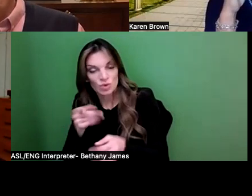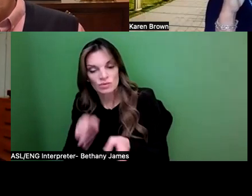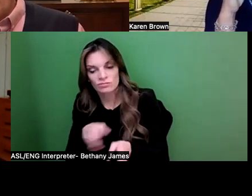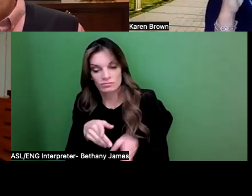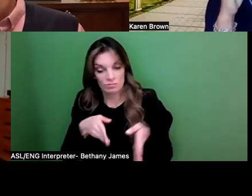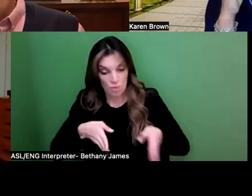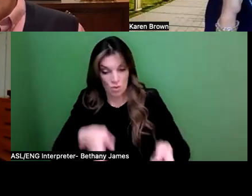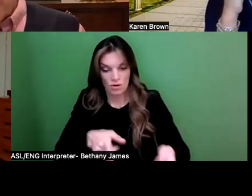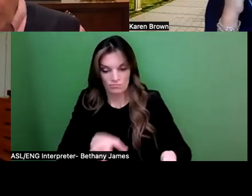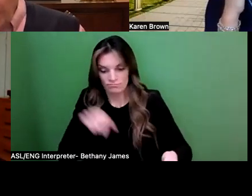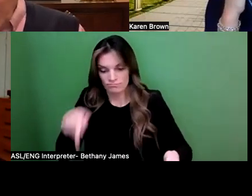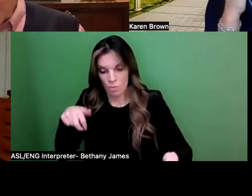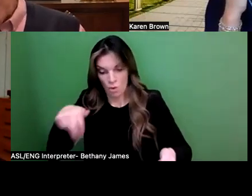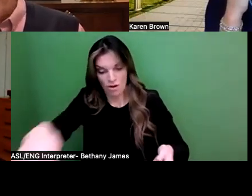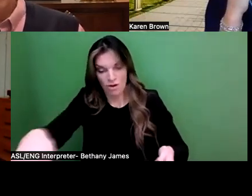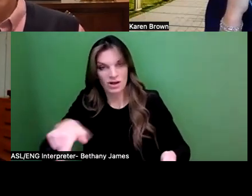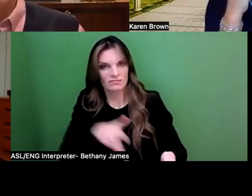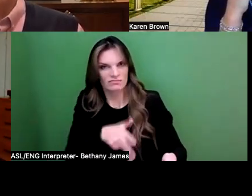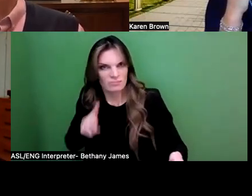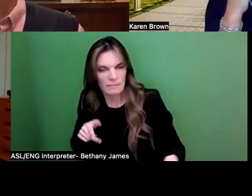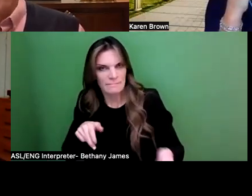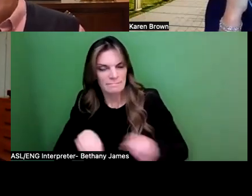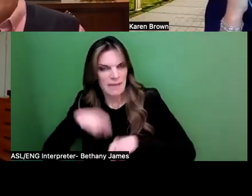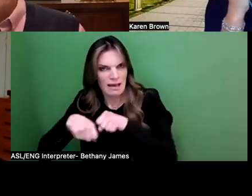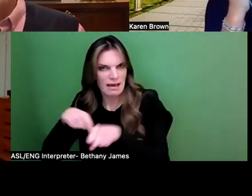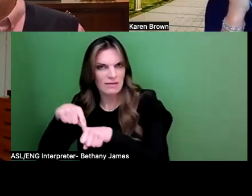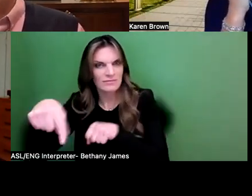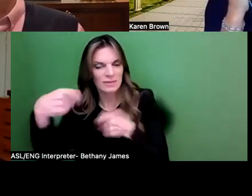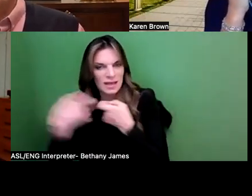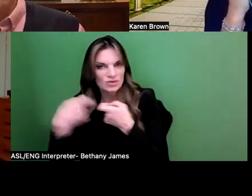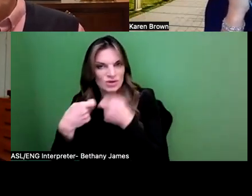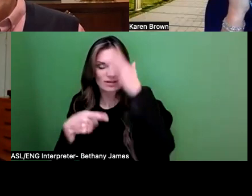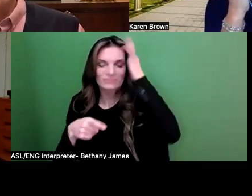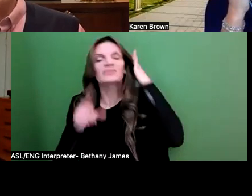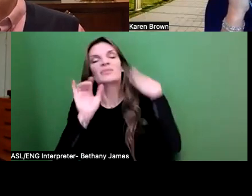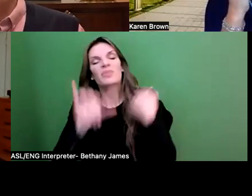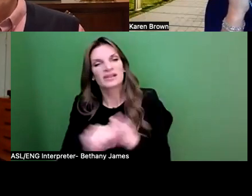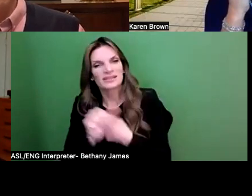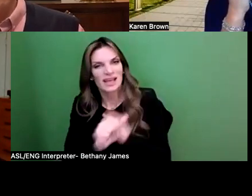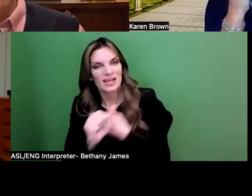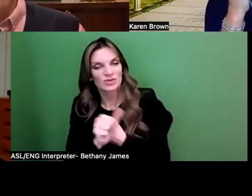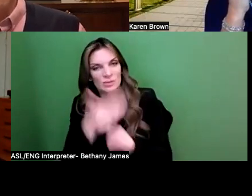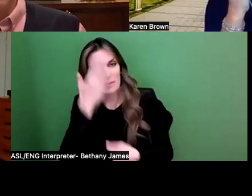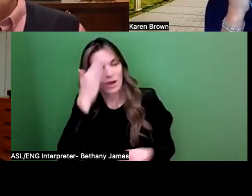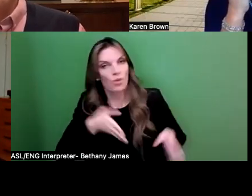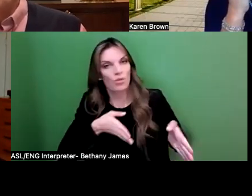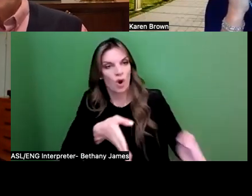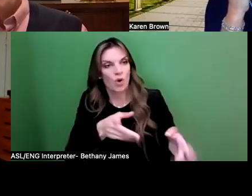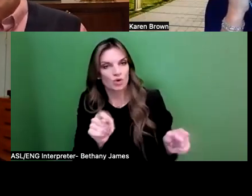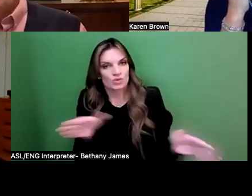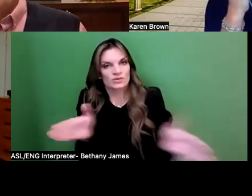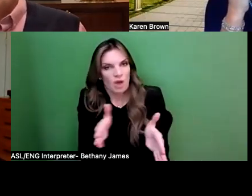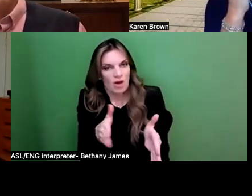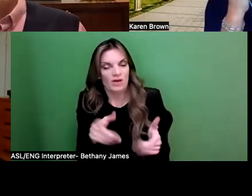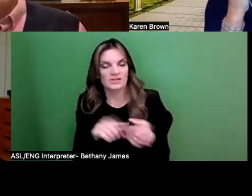e-bikes on the sidewalks where they will be is a dangerous solution. I would not encourage it. People